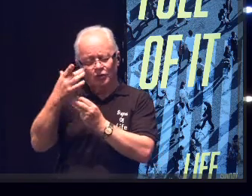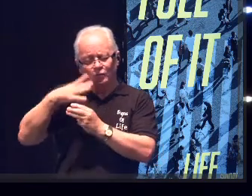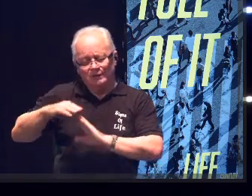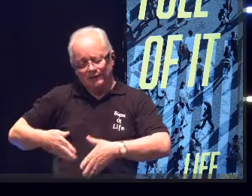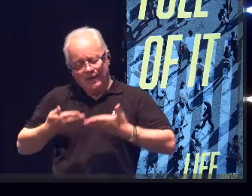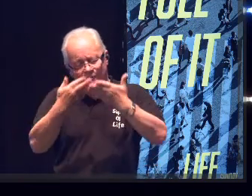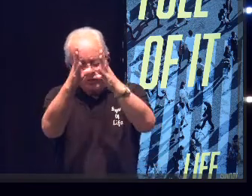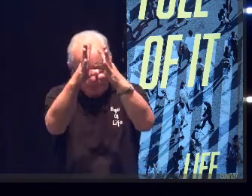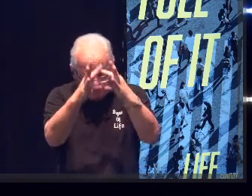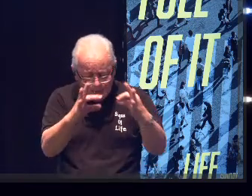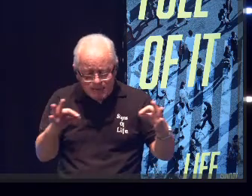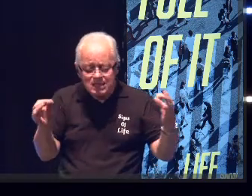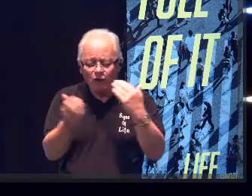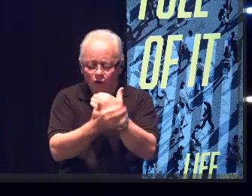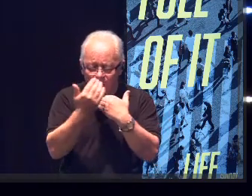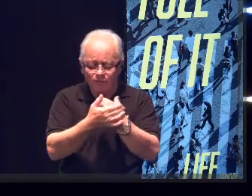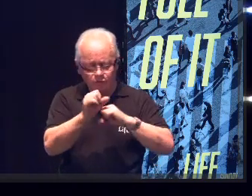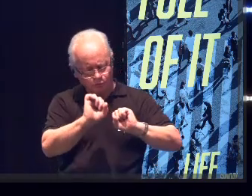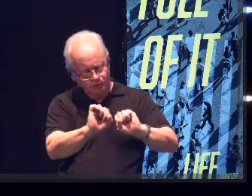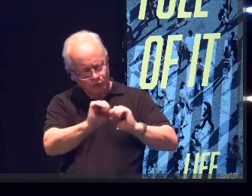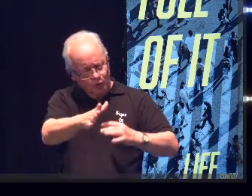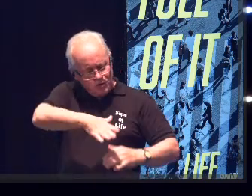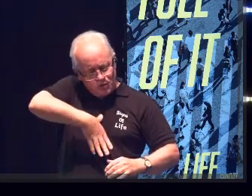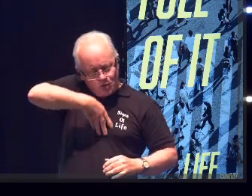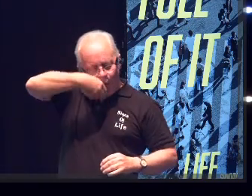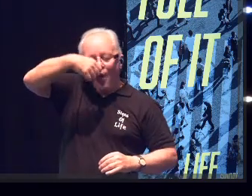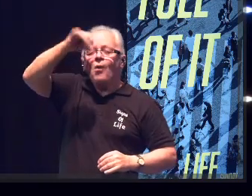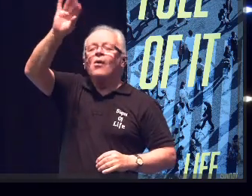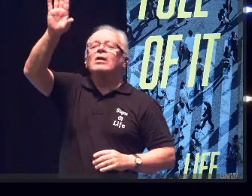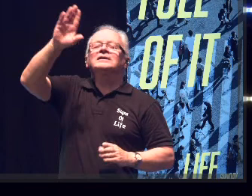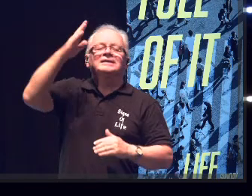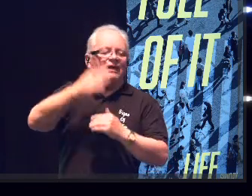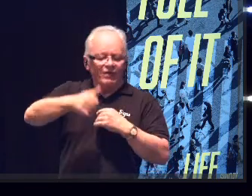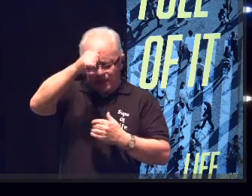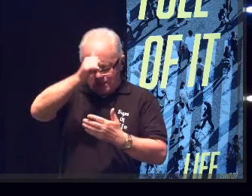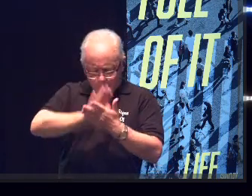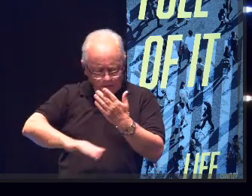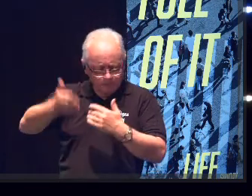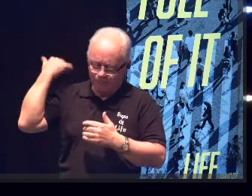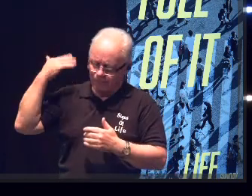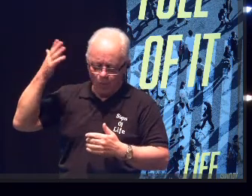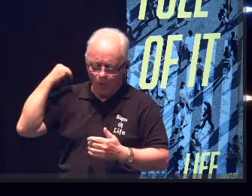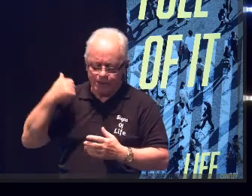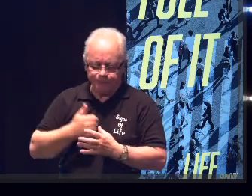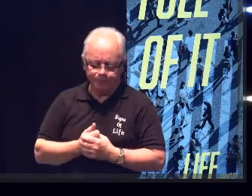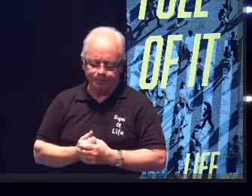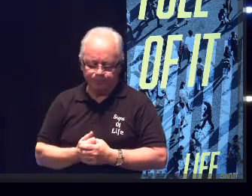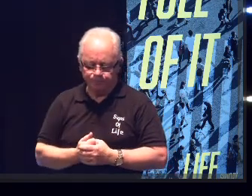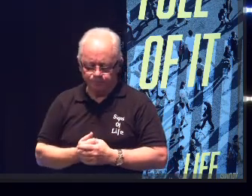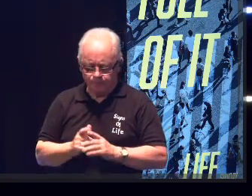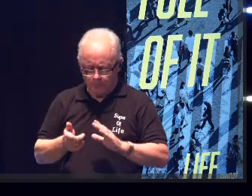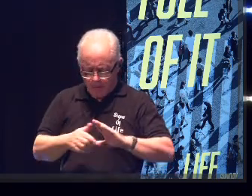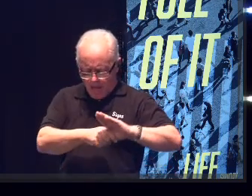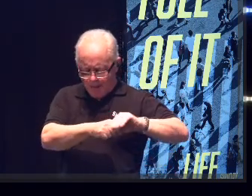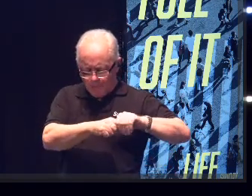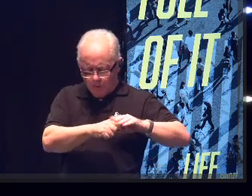and a comfort to your soul like you've never experienced before. The Apostle Paul